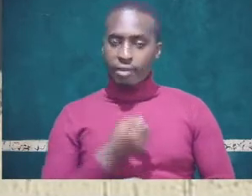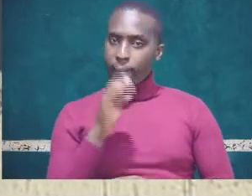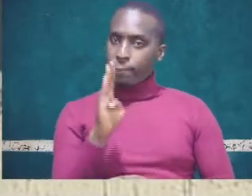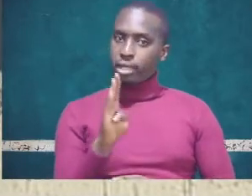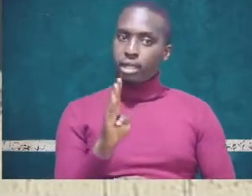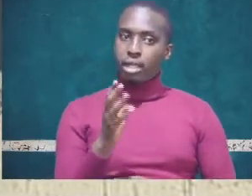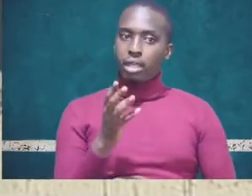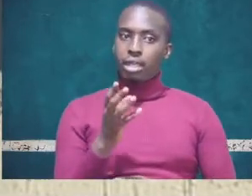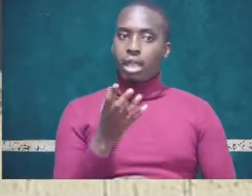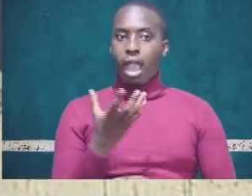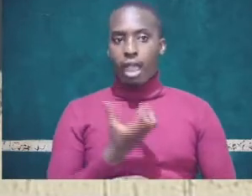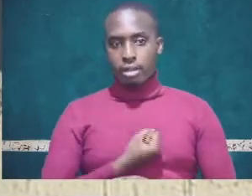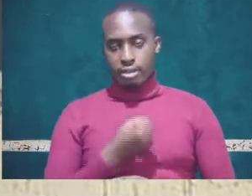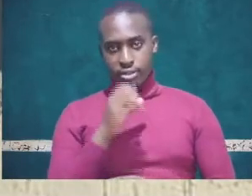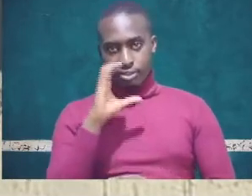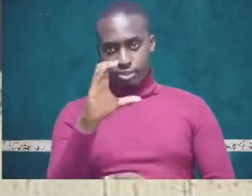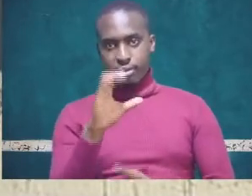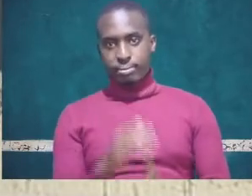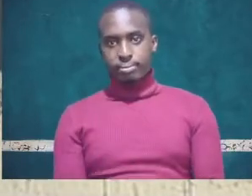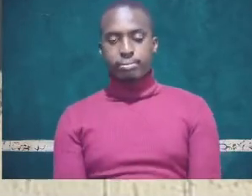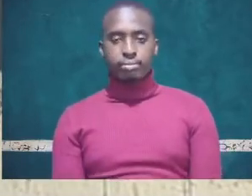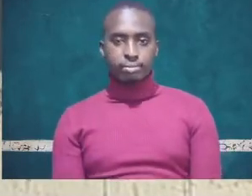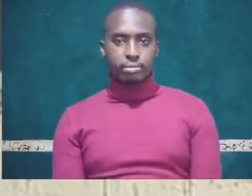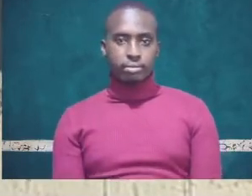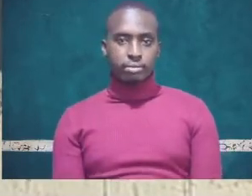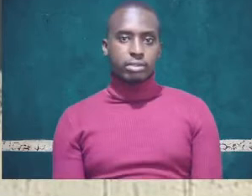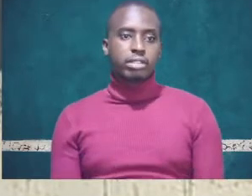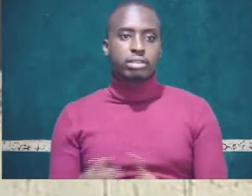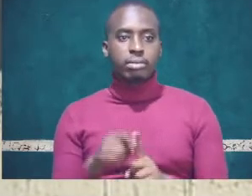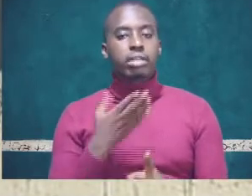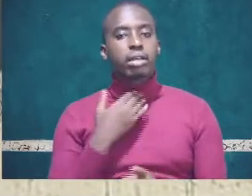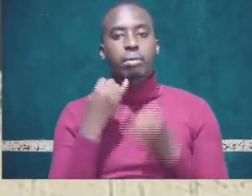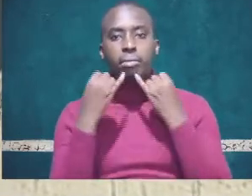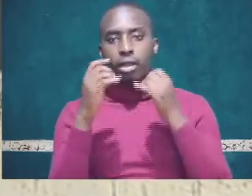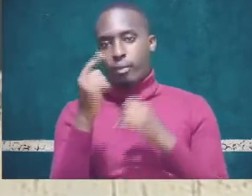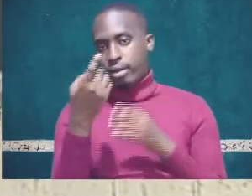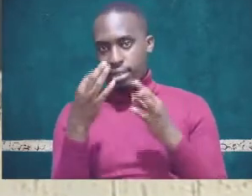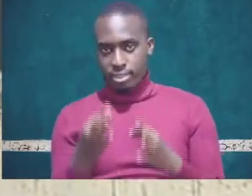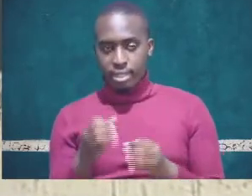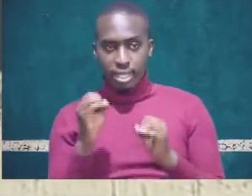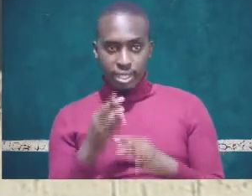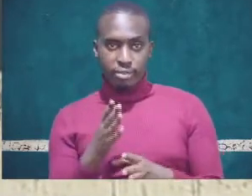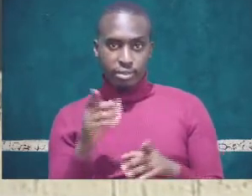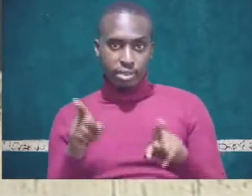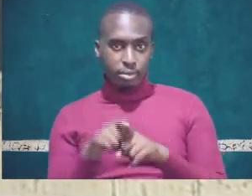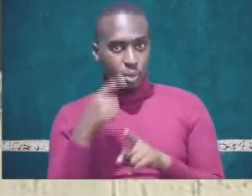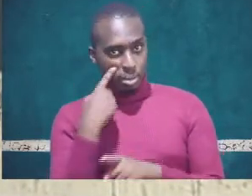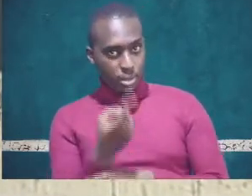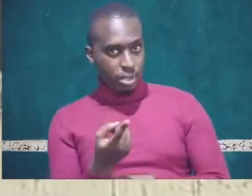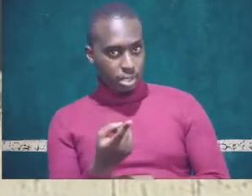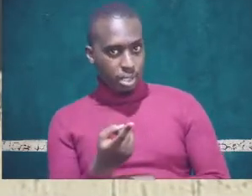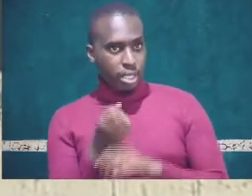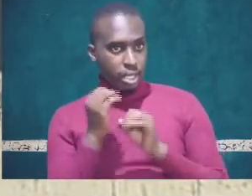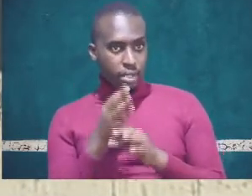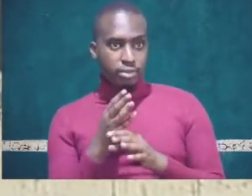B, point C. So I want us to note one thing. As the price, if you can check, as